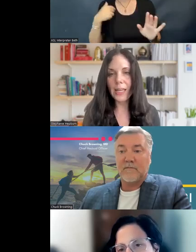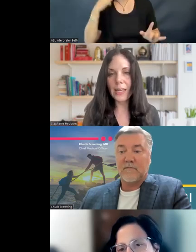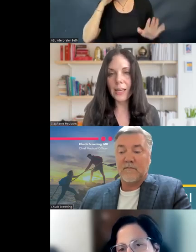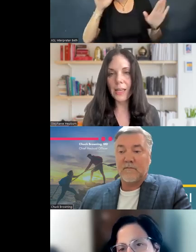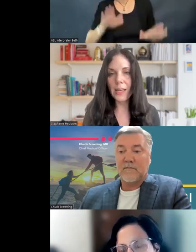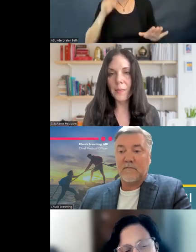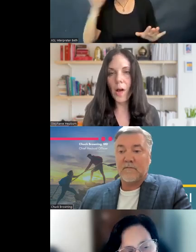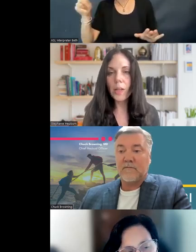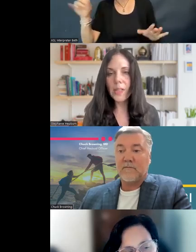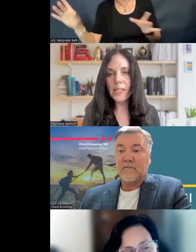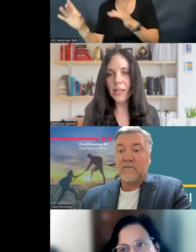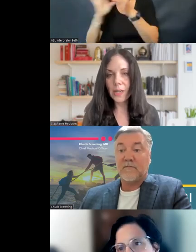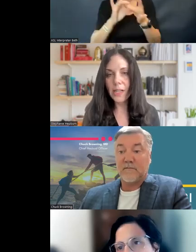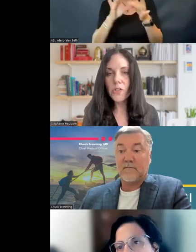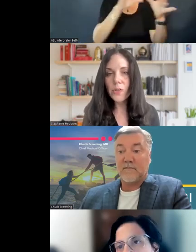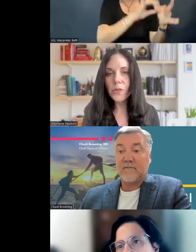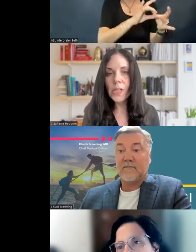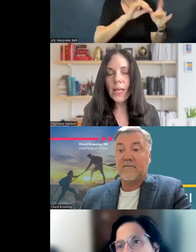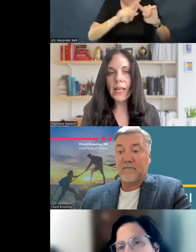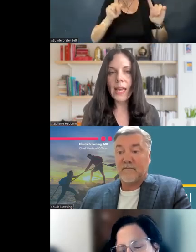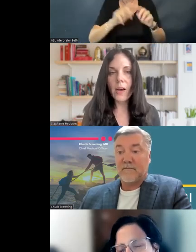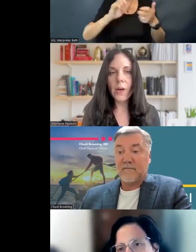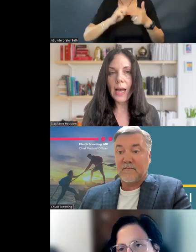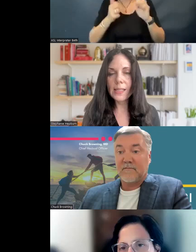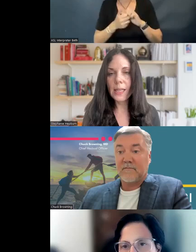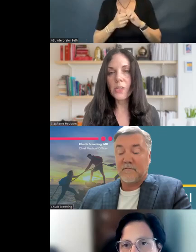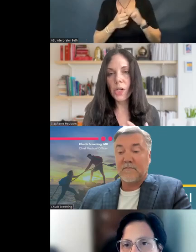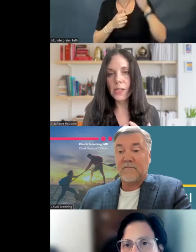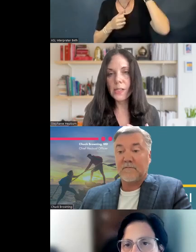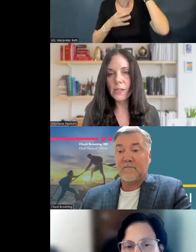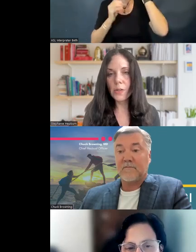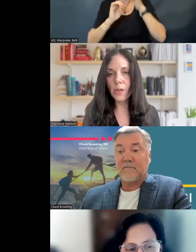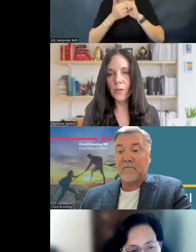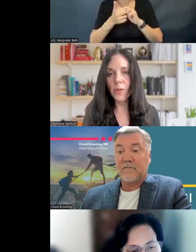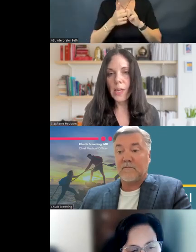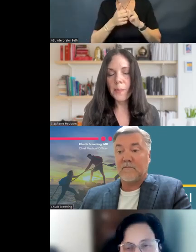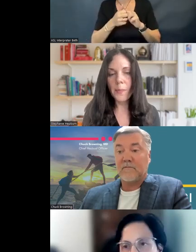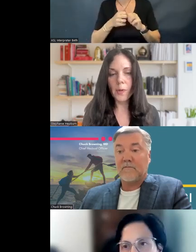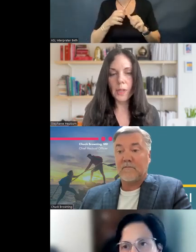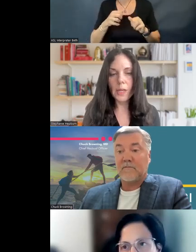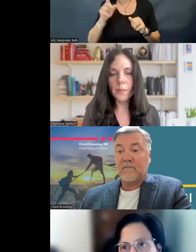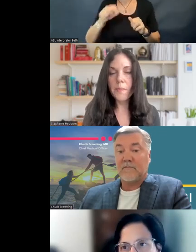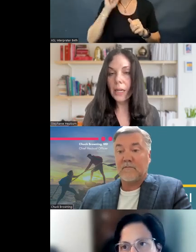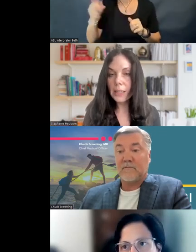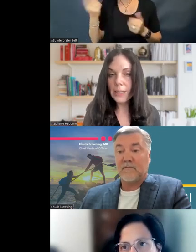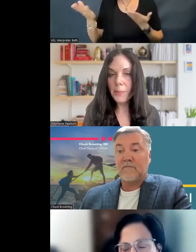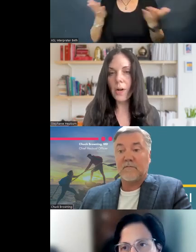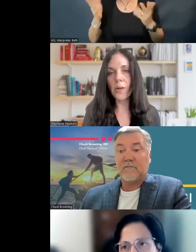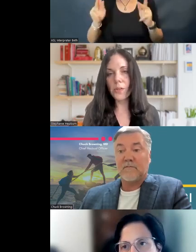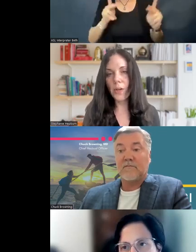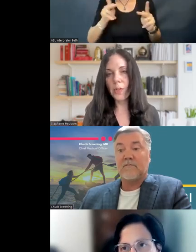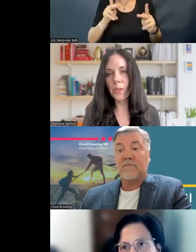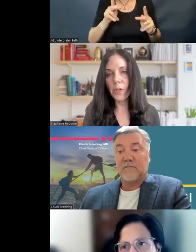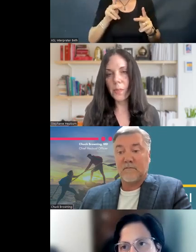tie in all of these different issues and how it has to not just serve people medically,